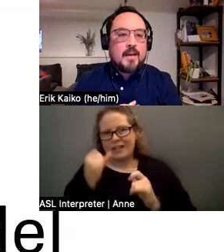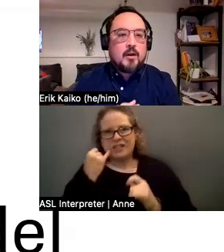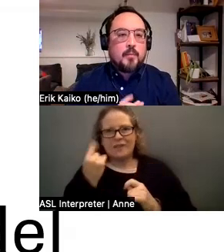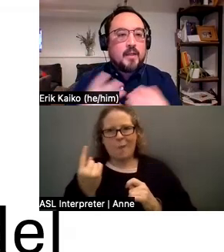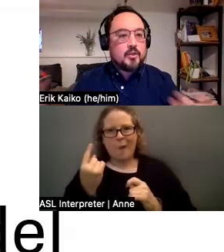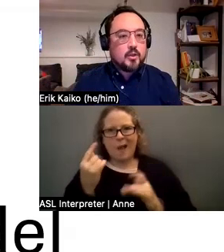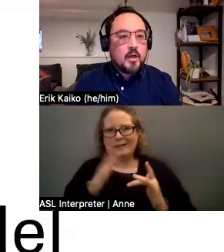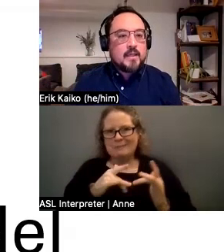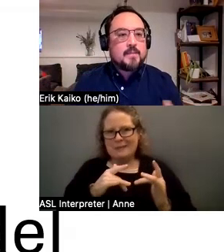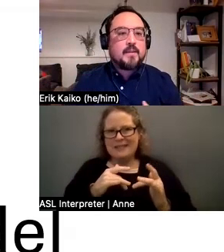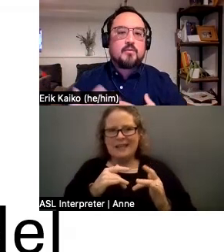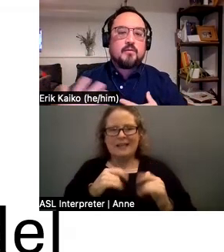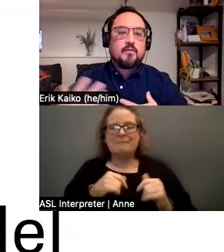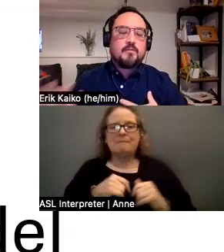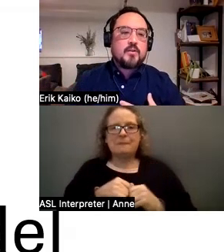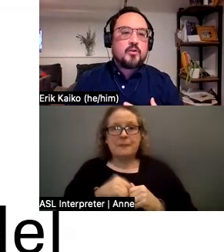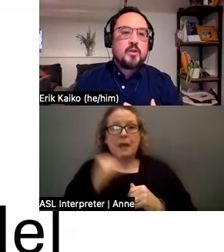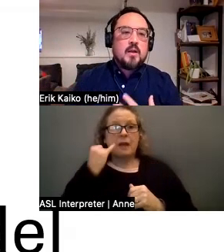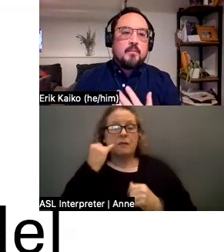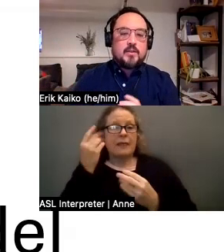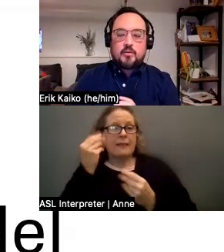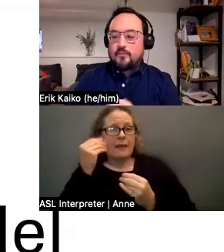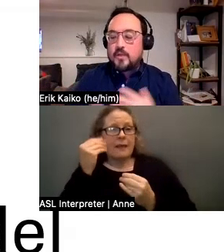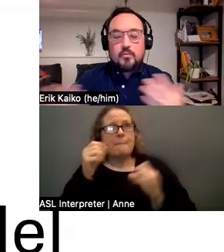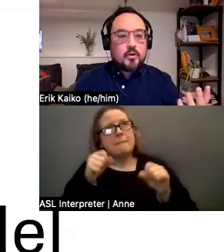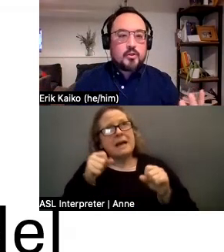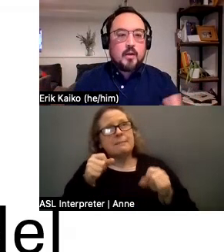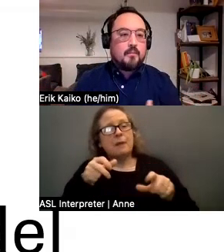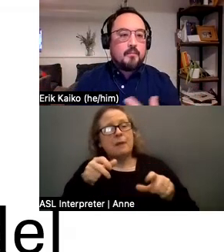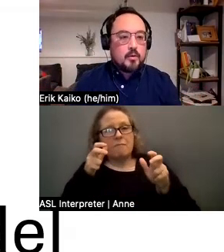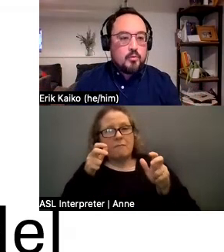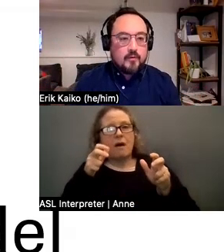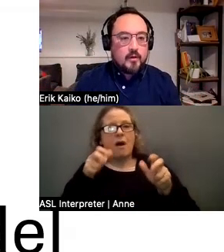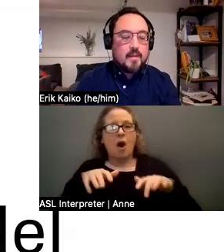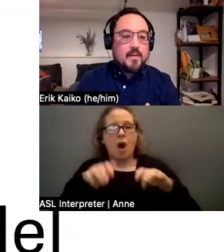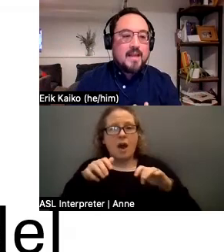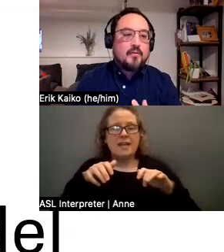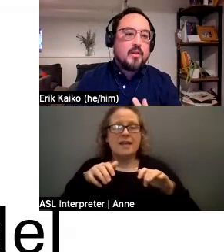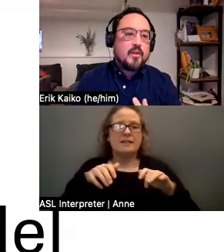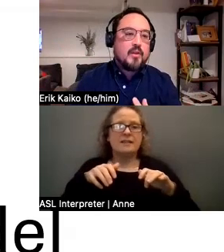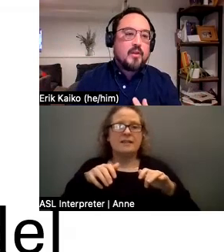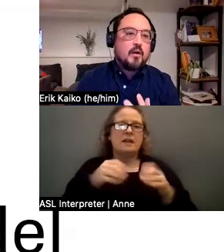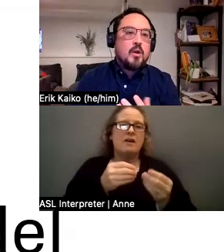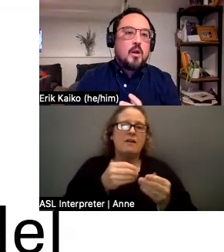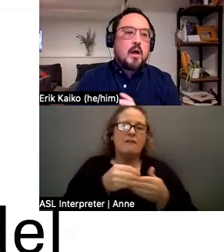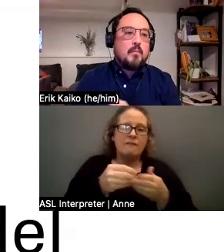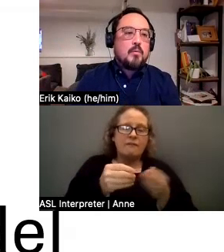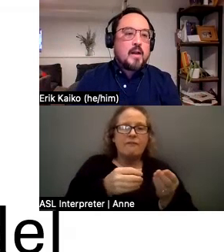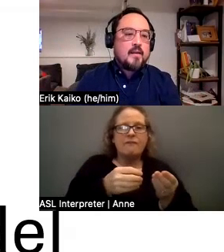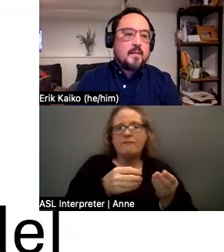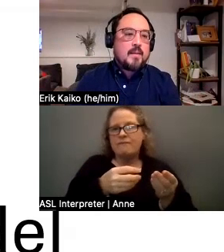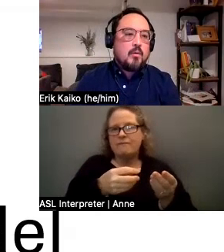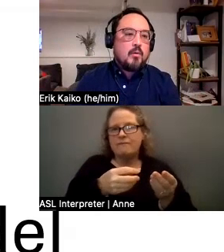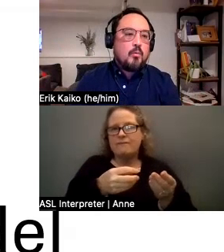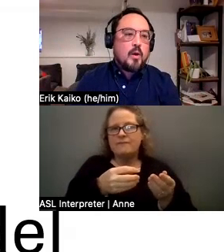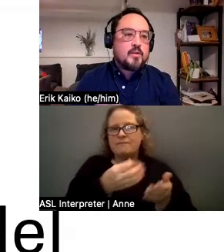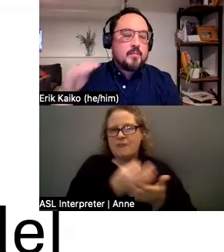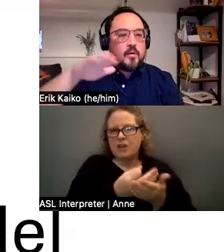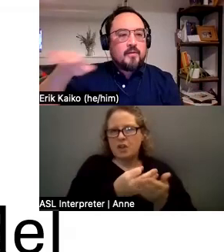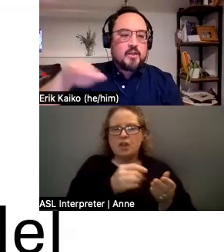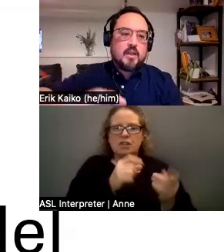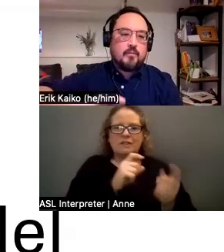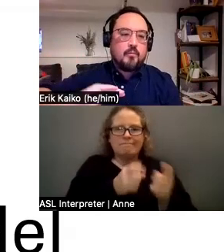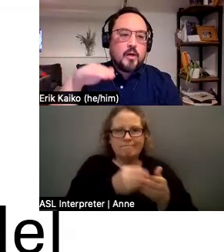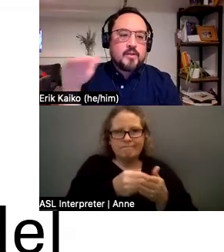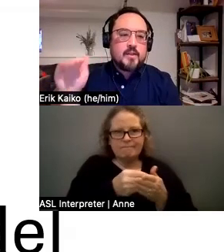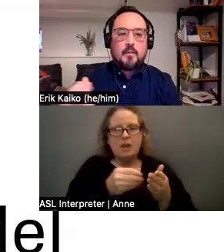we think about our potential audience, potential readers, potential viewers, whoever it may be out, we want to think about where is their